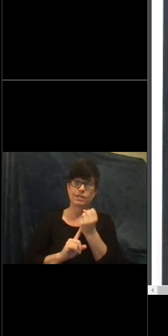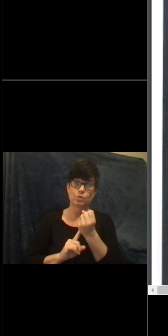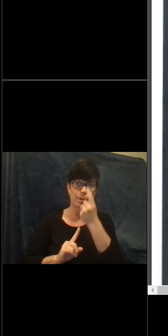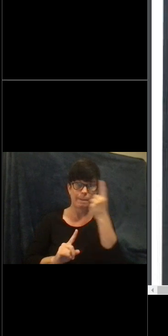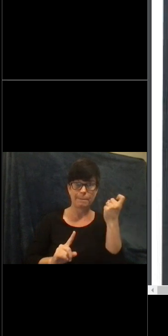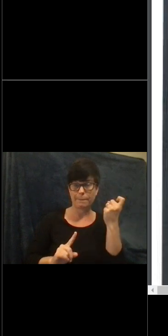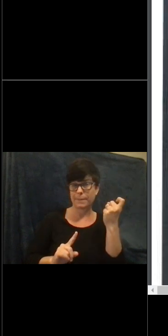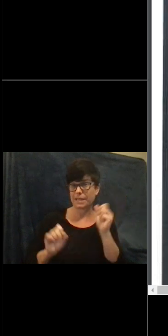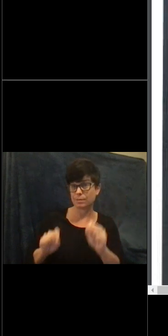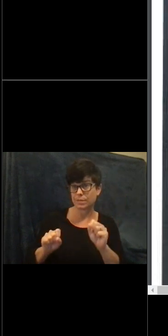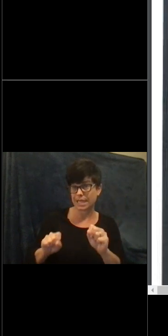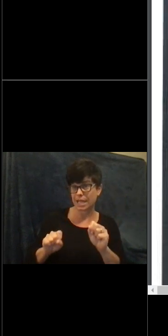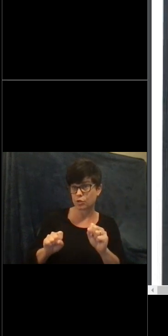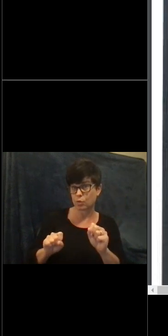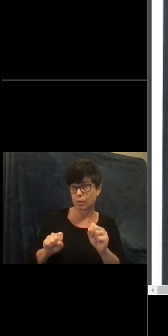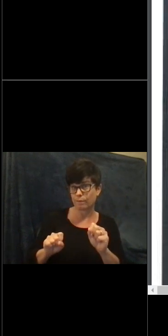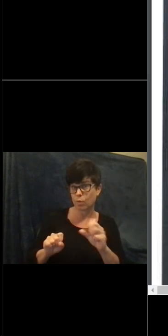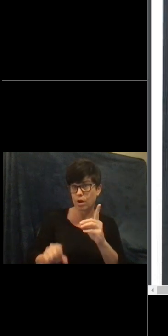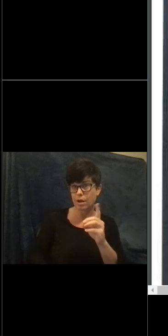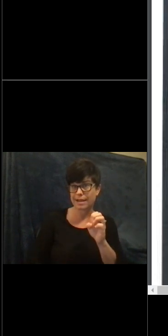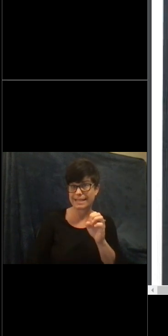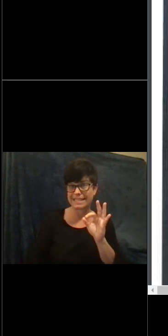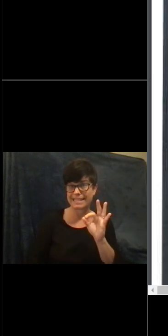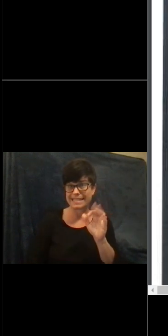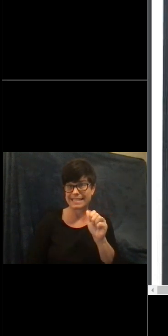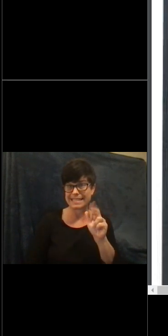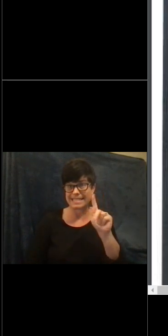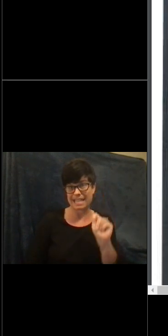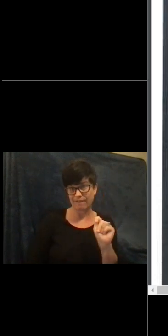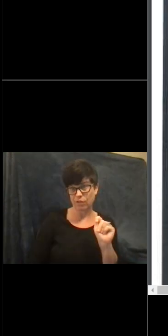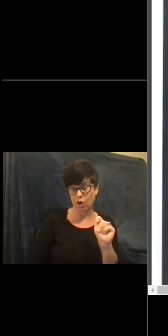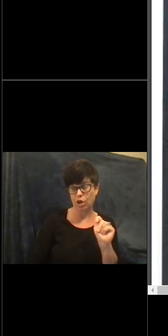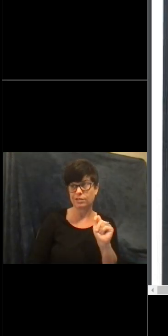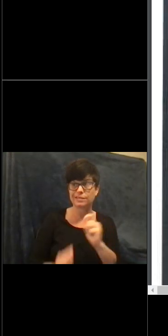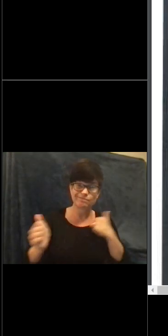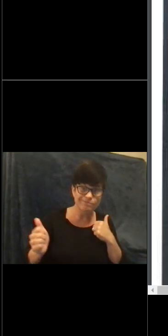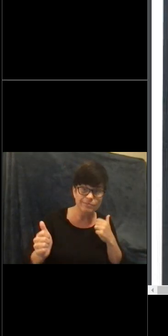a potential for default. So with that being said,